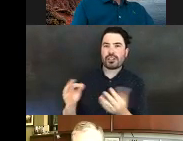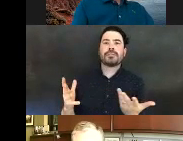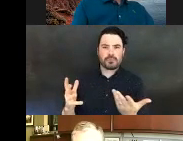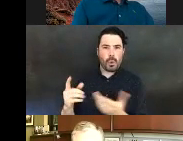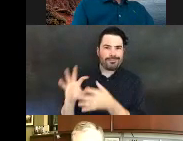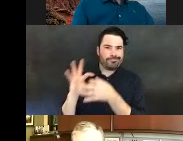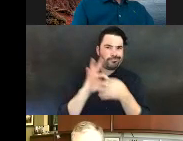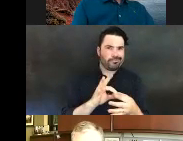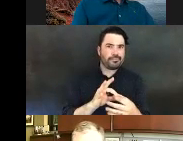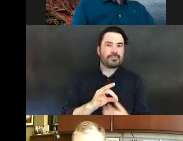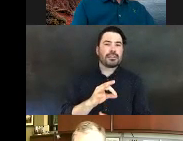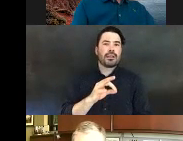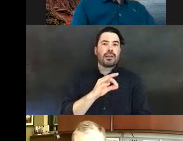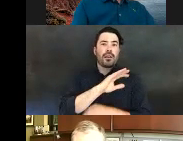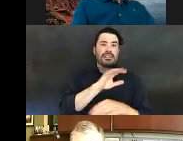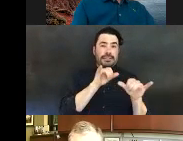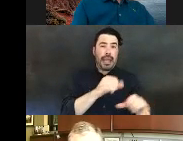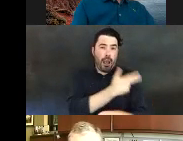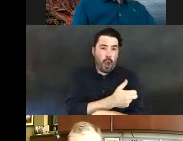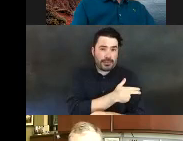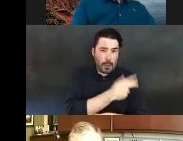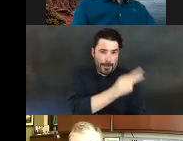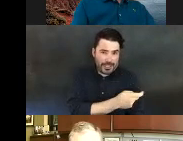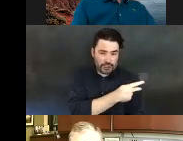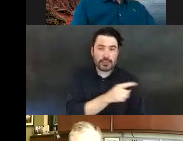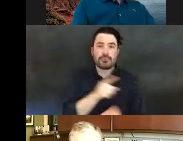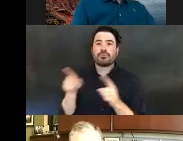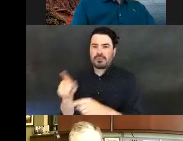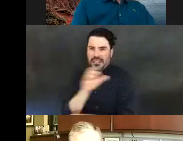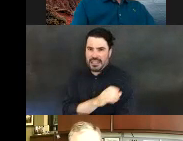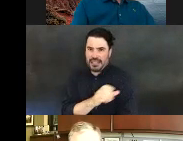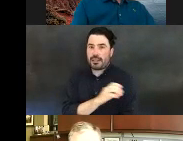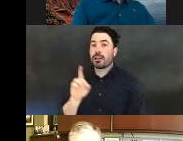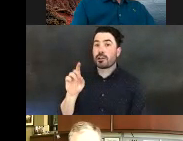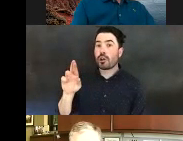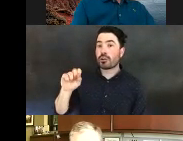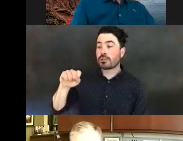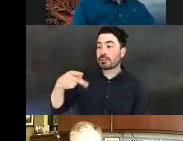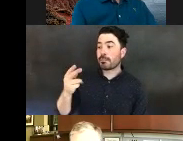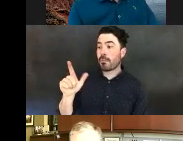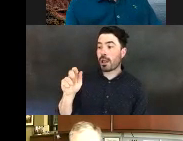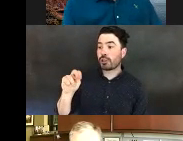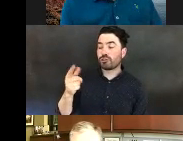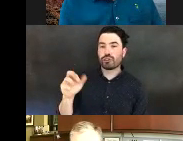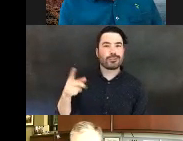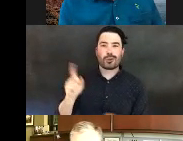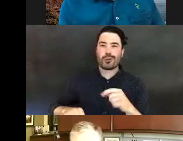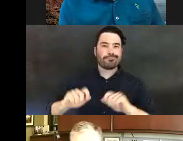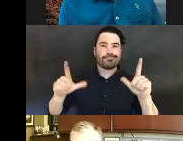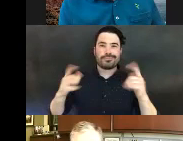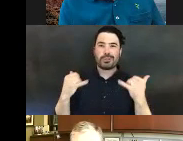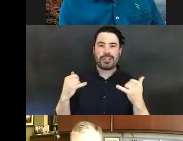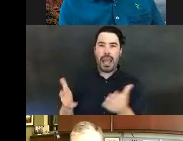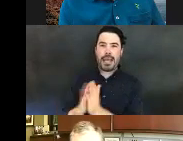care side. Dr. Spollinger was not able to be with us today, and so he asked me to provide this presentation. If we could go to the